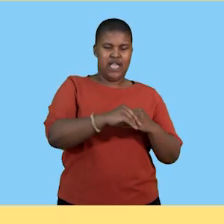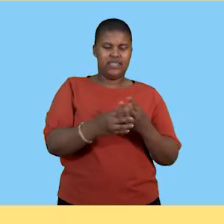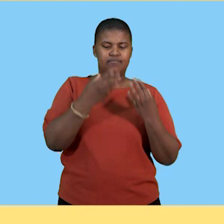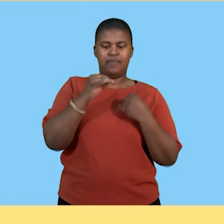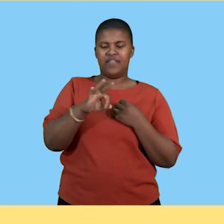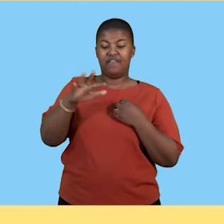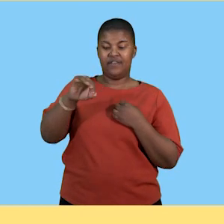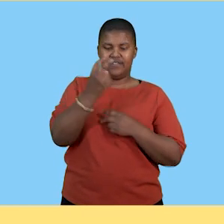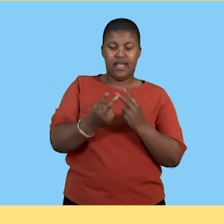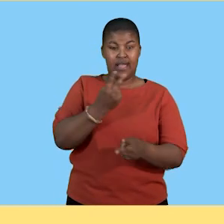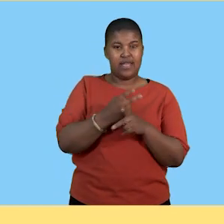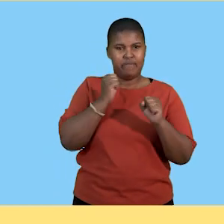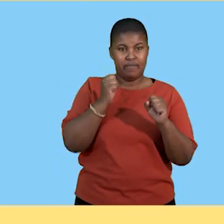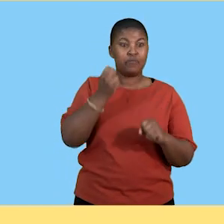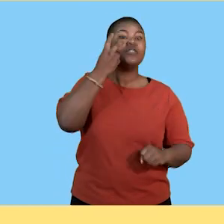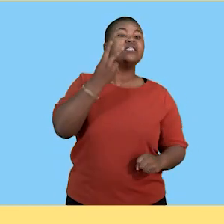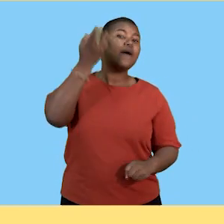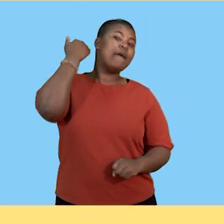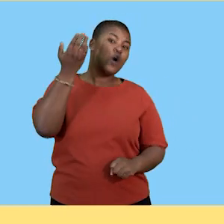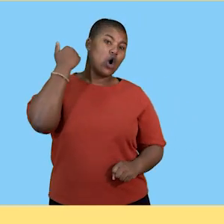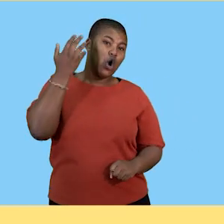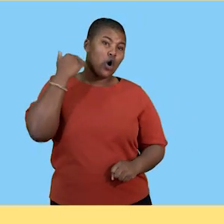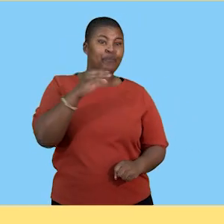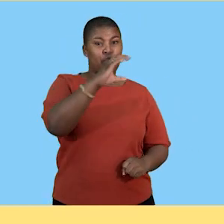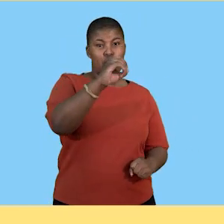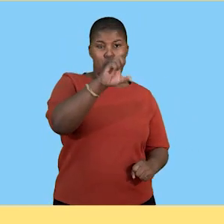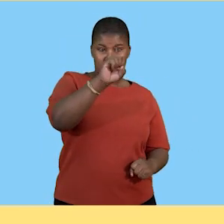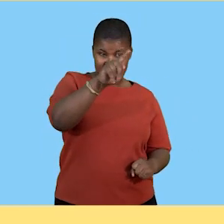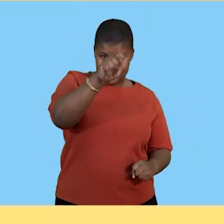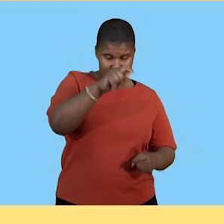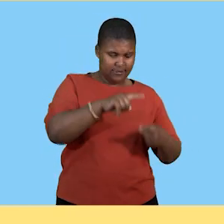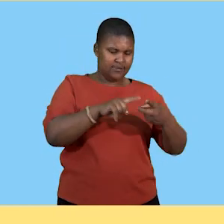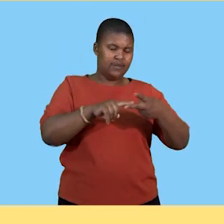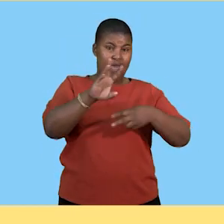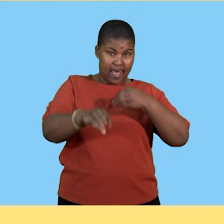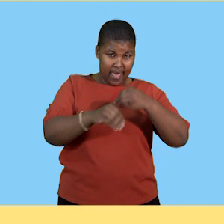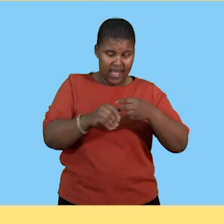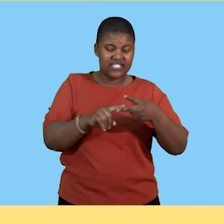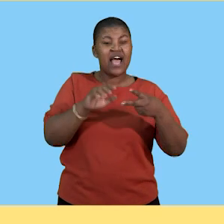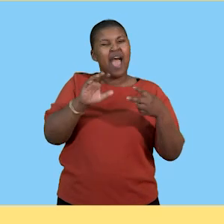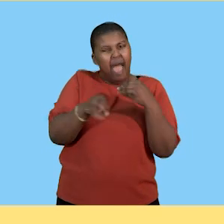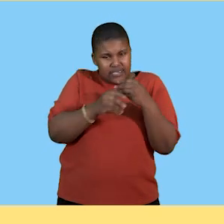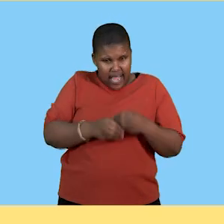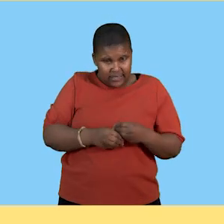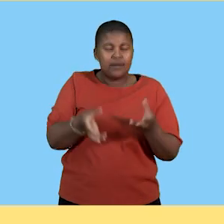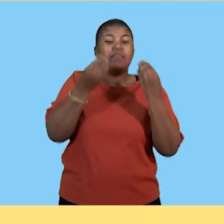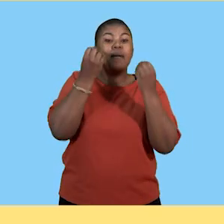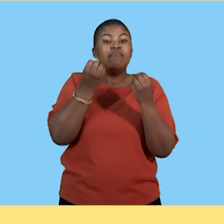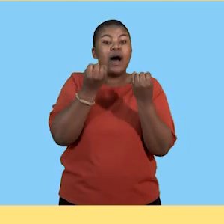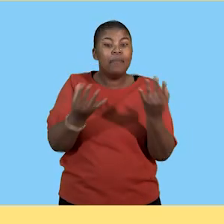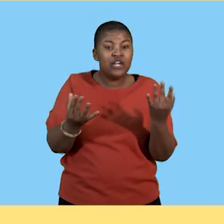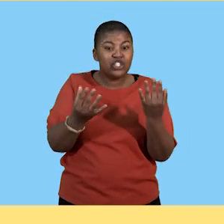end. I'll repeat it again. Your cost at the beginning plus the additions at cost, it will give you the cost at the